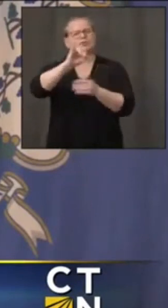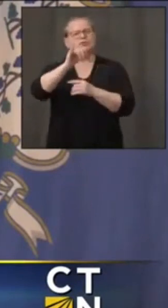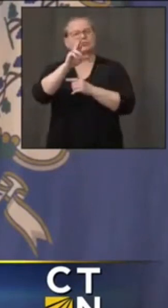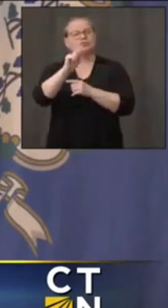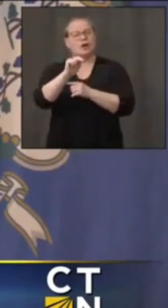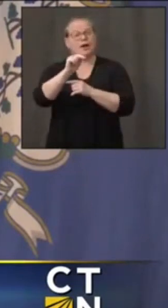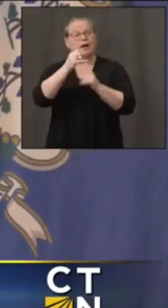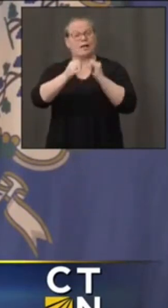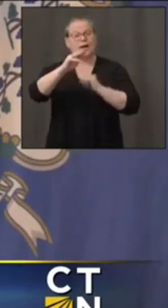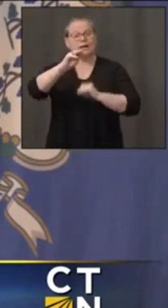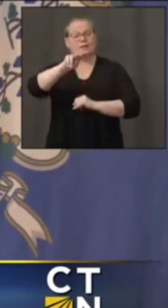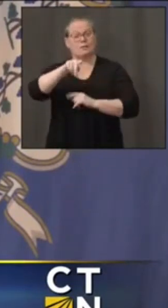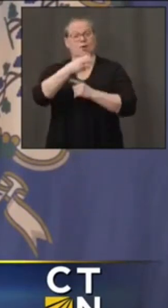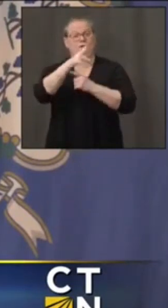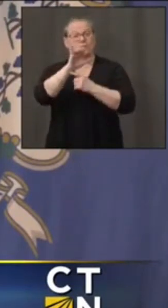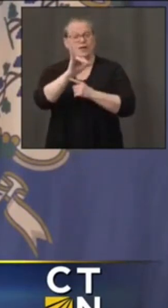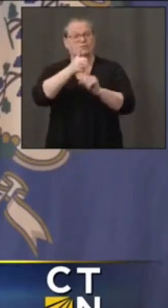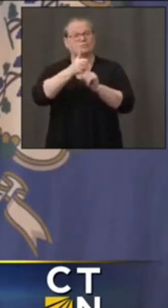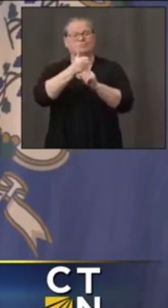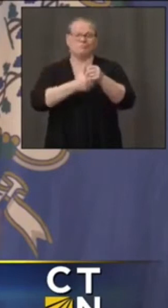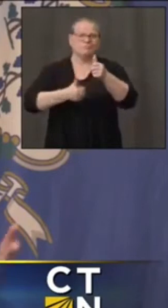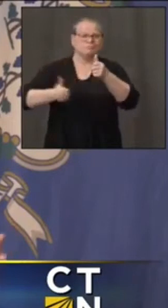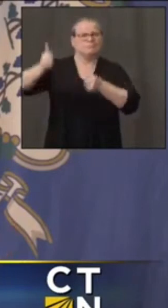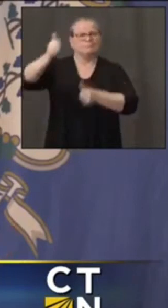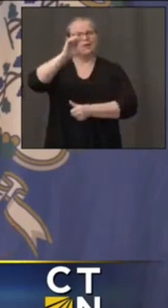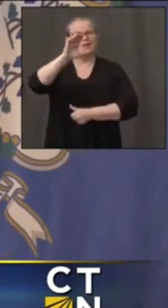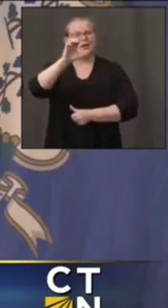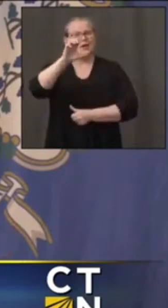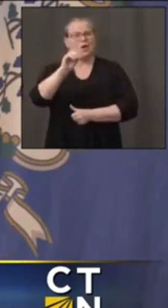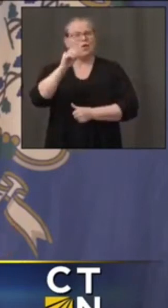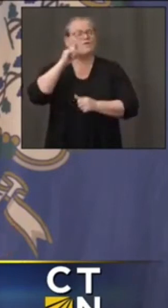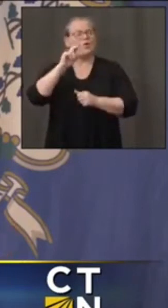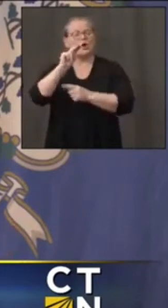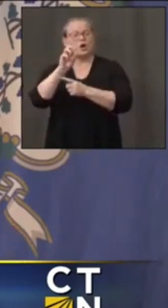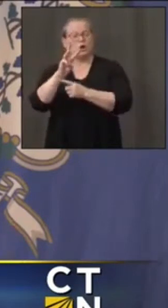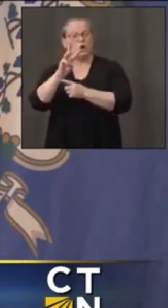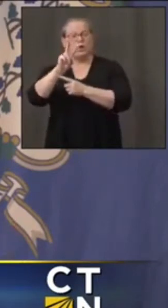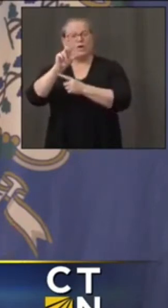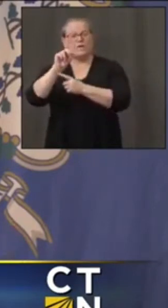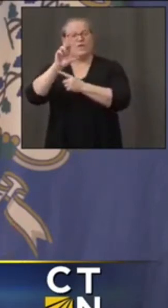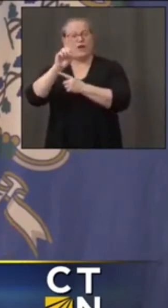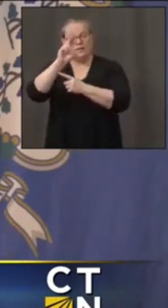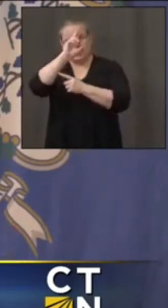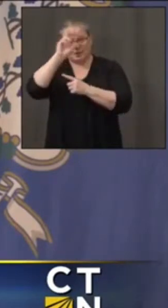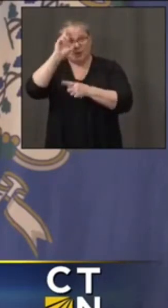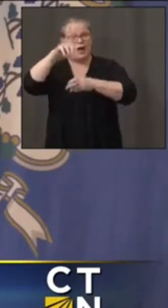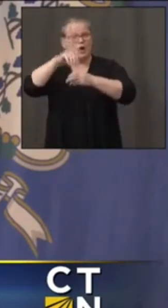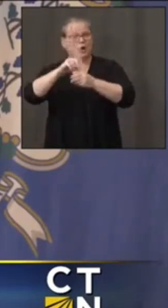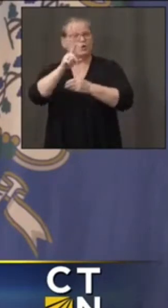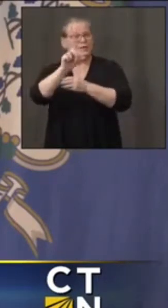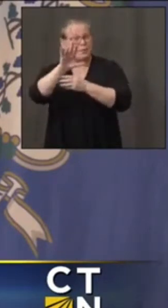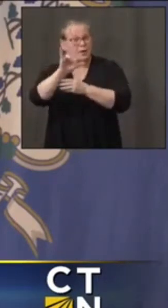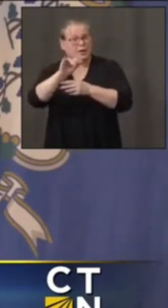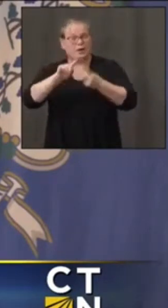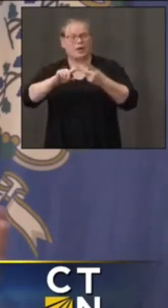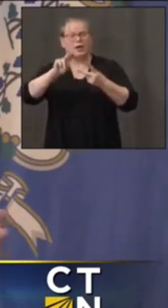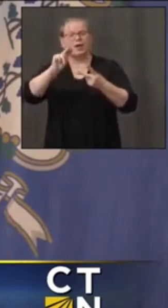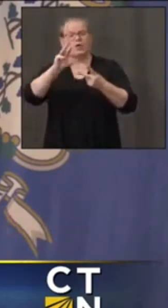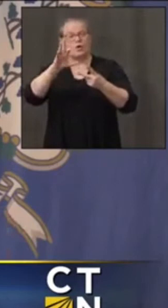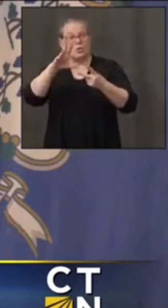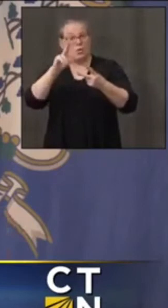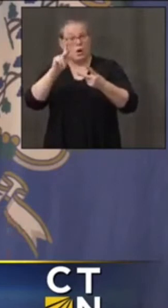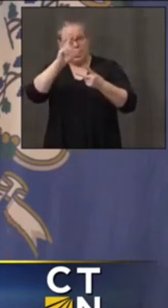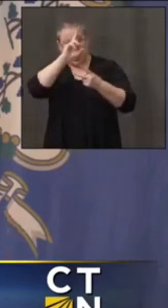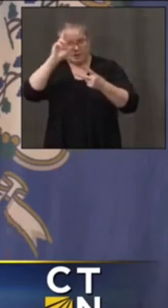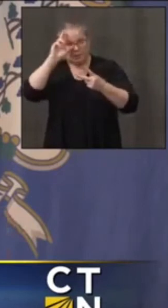you remember is the CEO of New Vance Hospital. And that includes Danbury. That includes Norwalk Hospitals, where we do